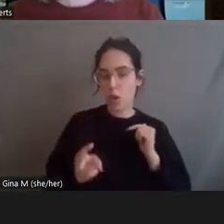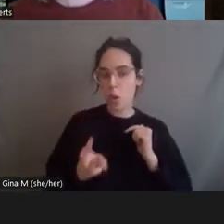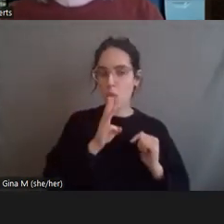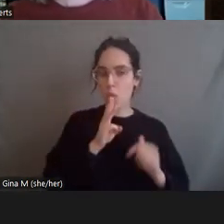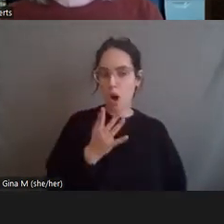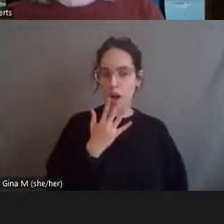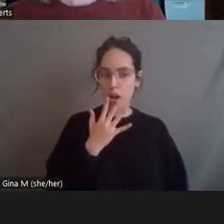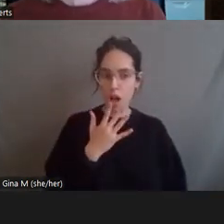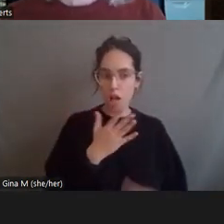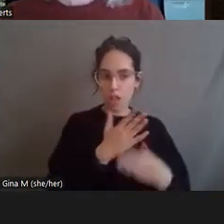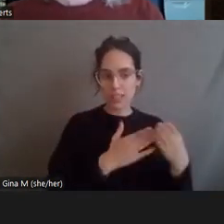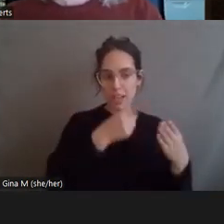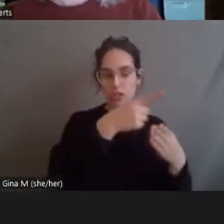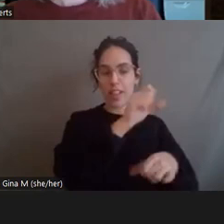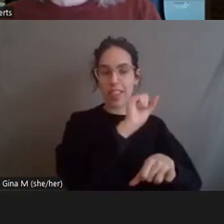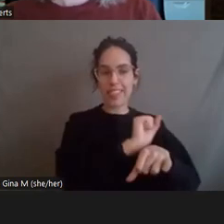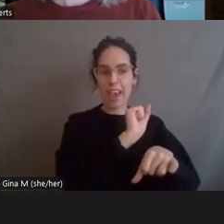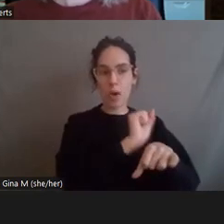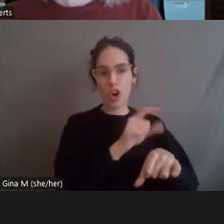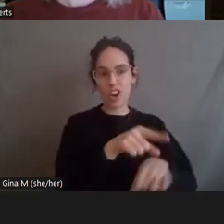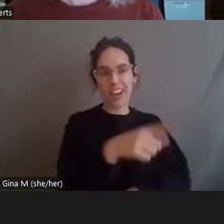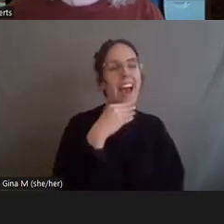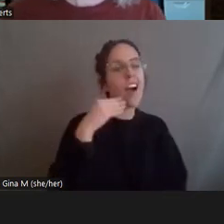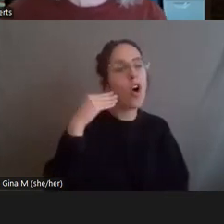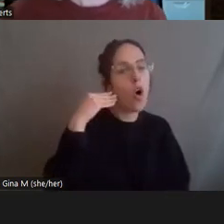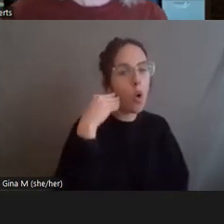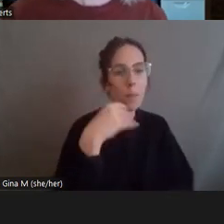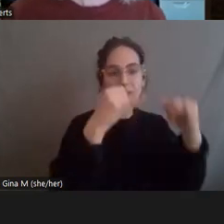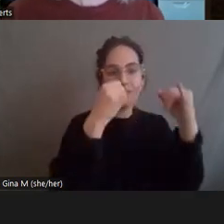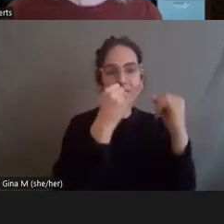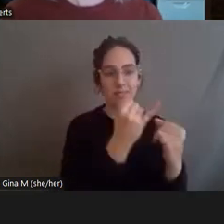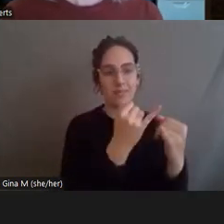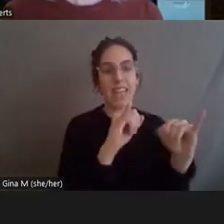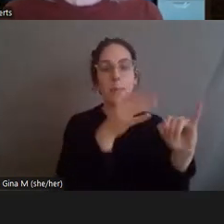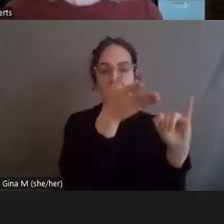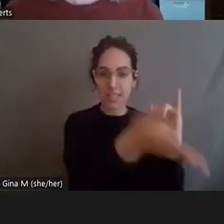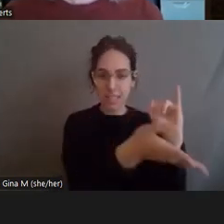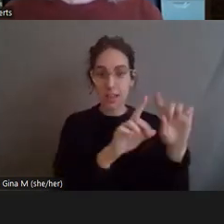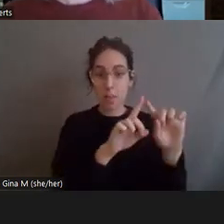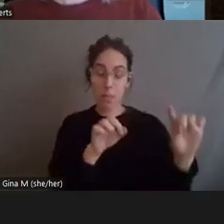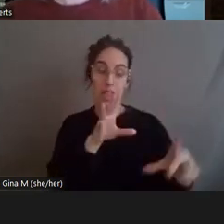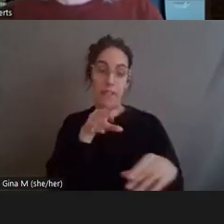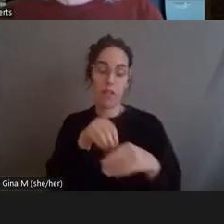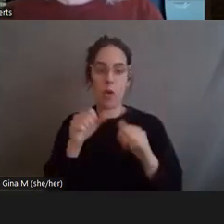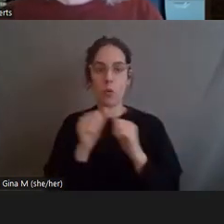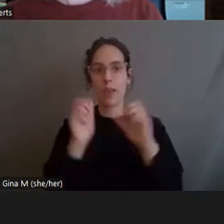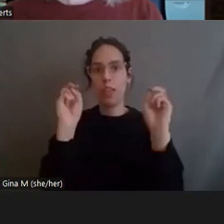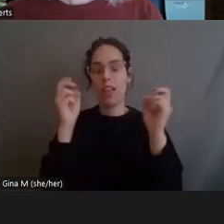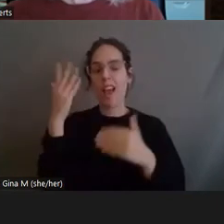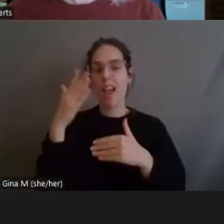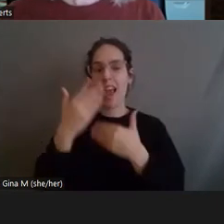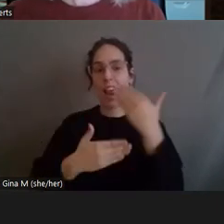at home, but they've also been engaged in hands-on materials. So even though their